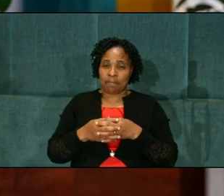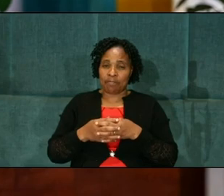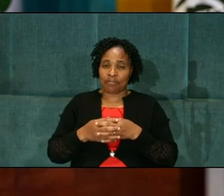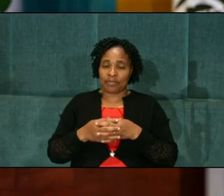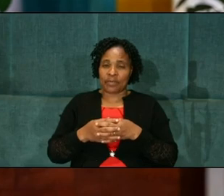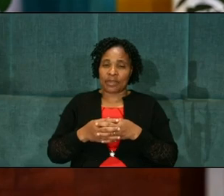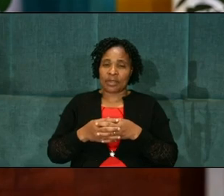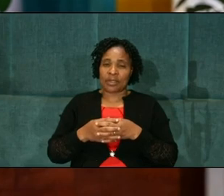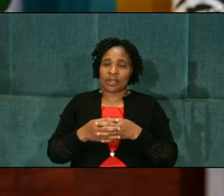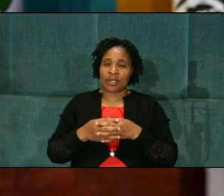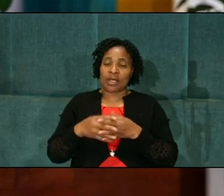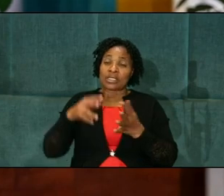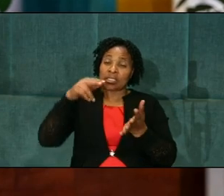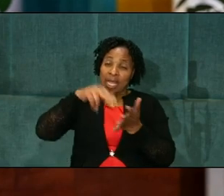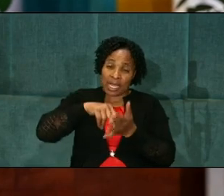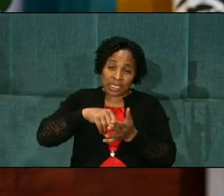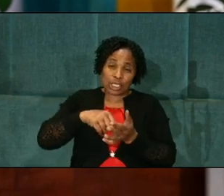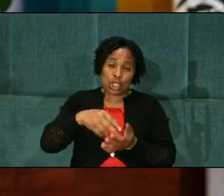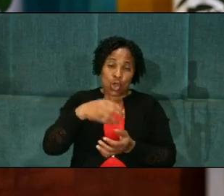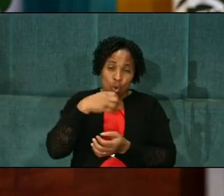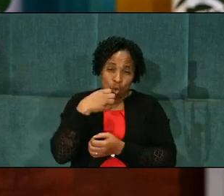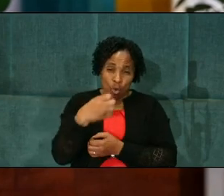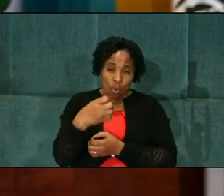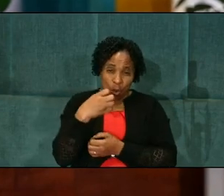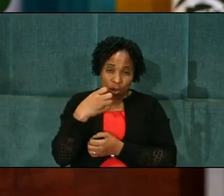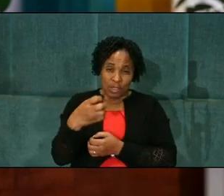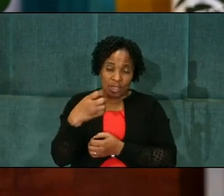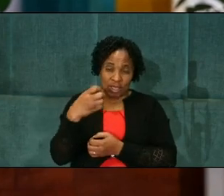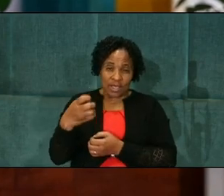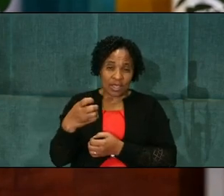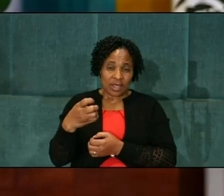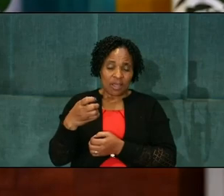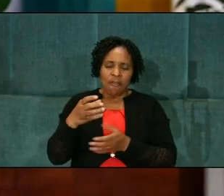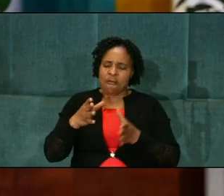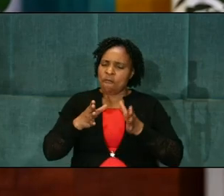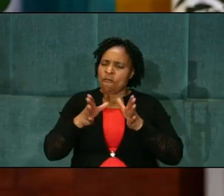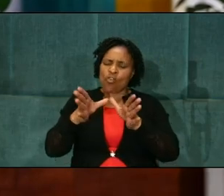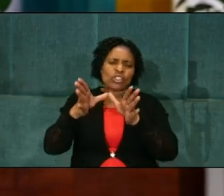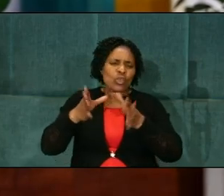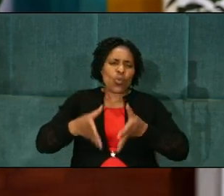I am knocking. I'm not forcing my way.